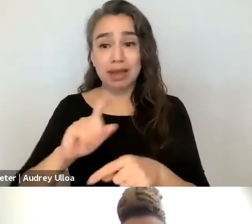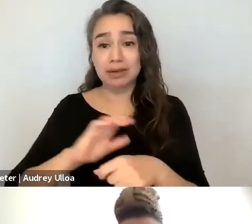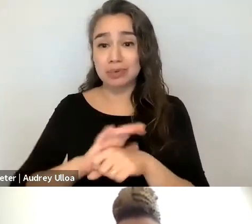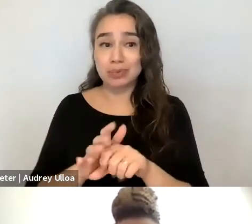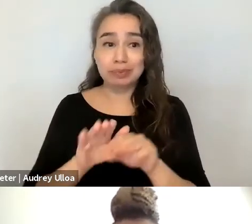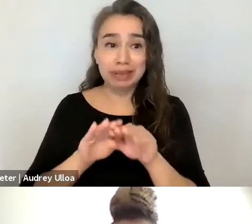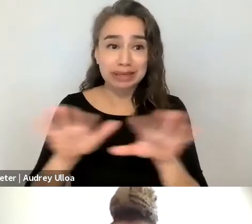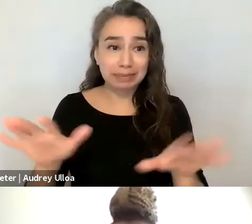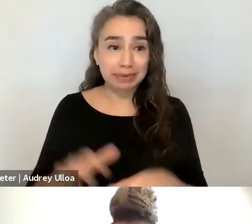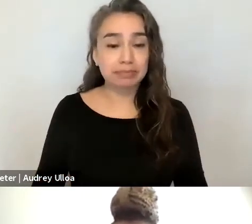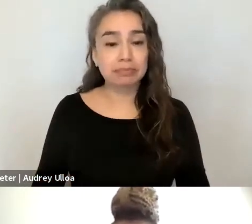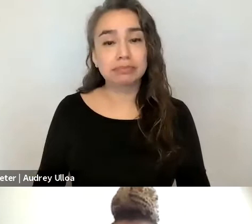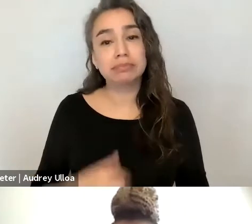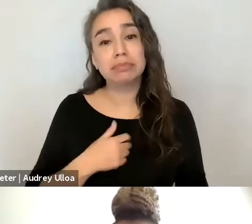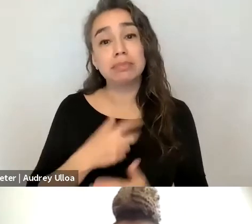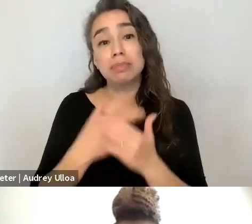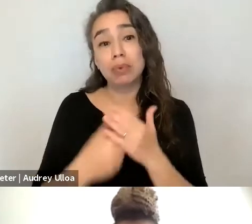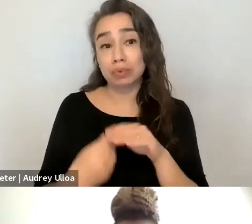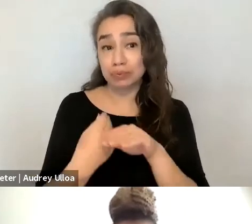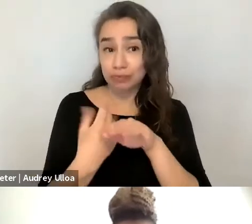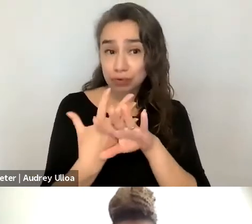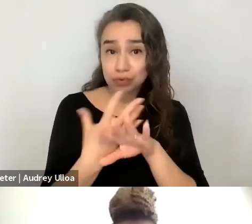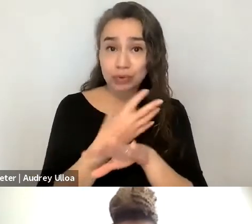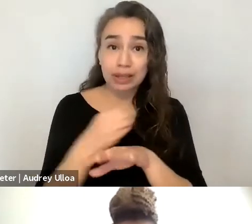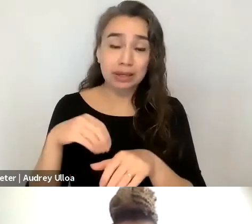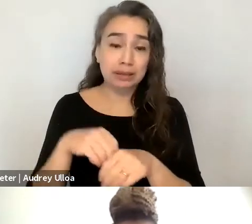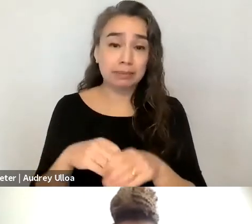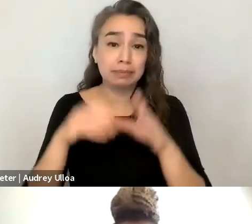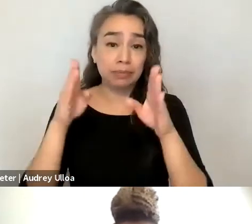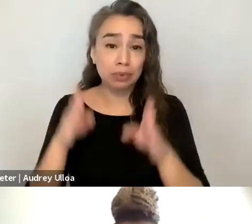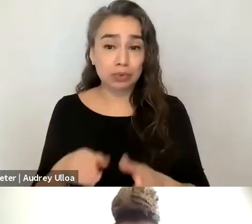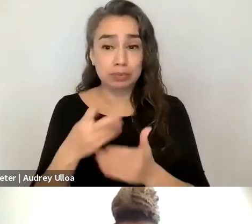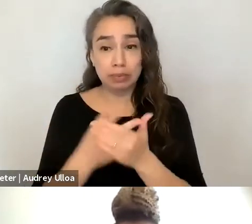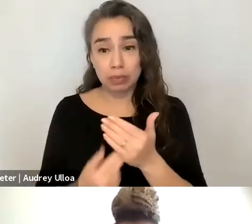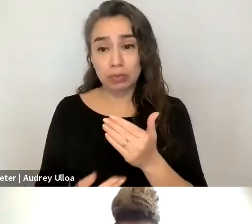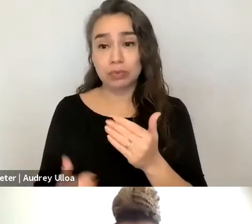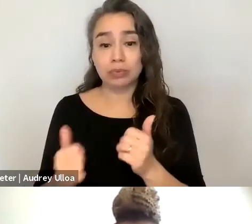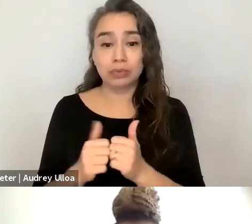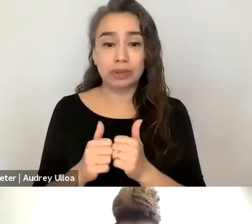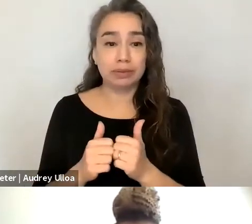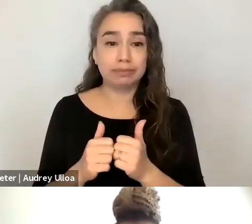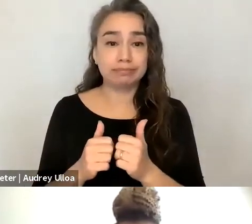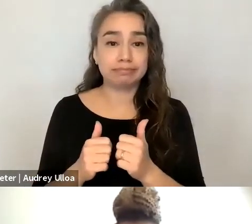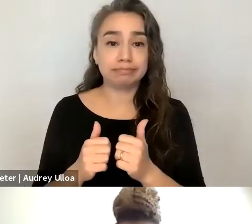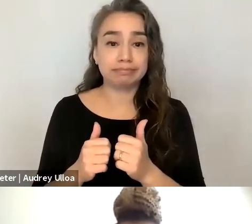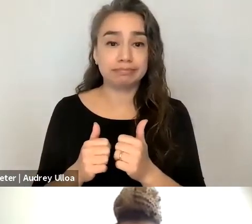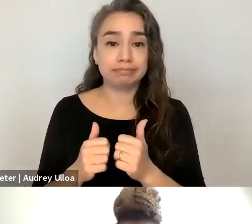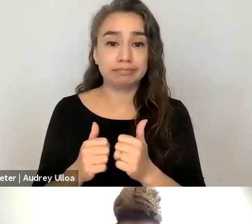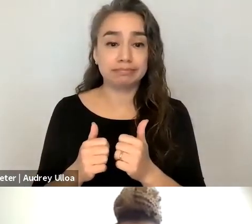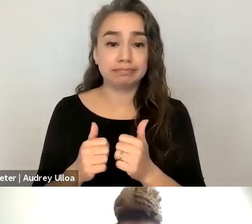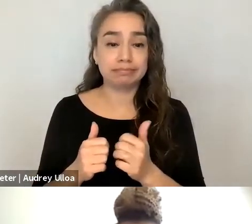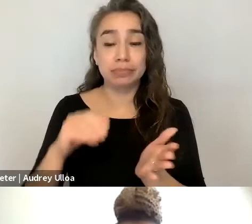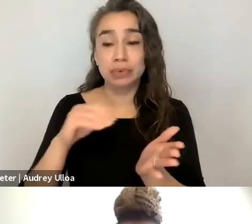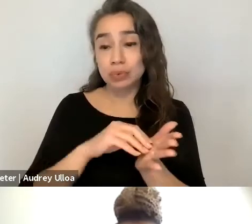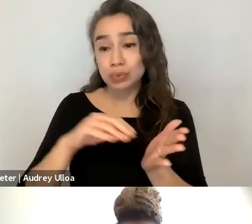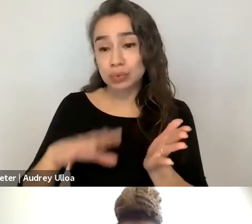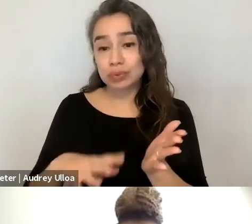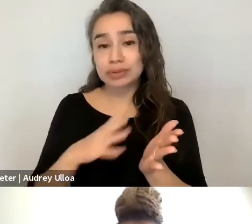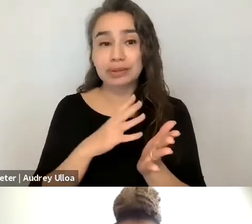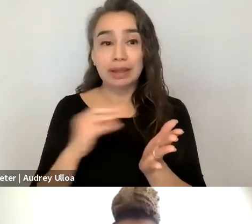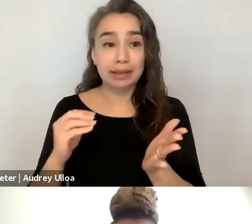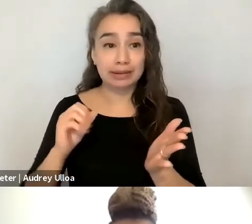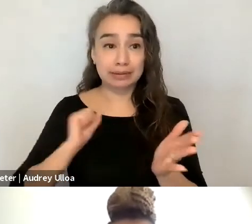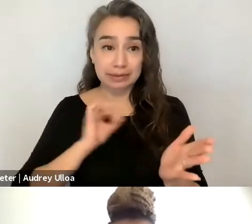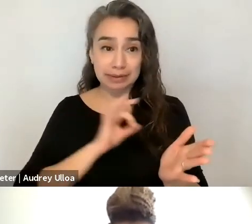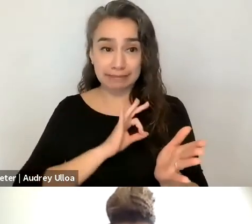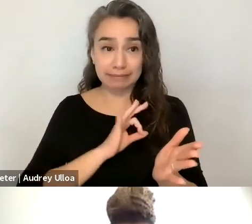virtual and in person with both the students and the staff and